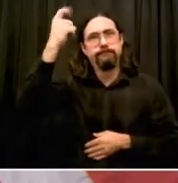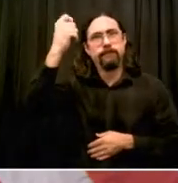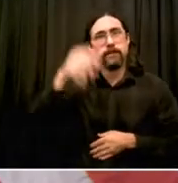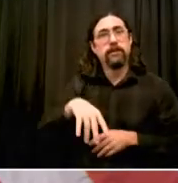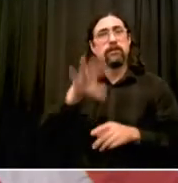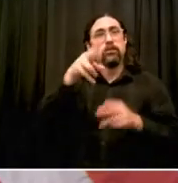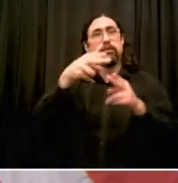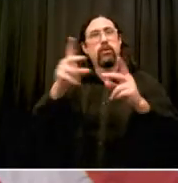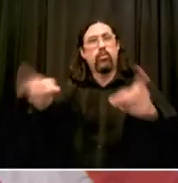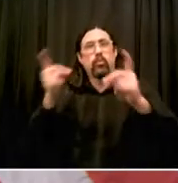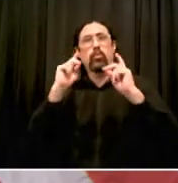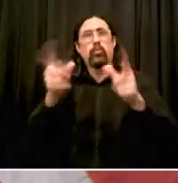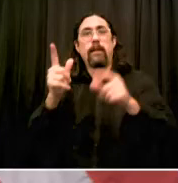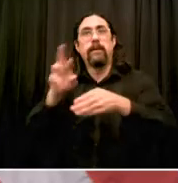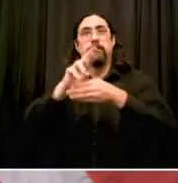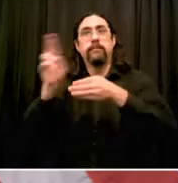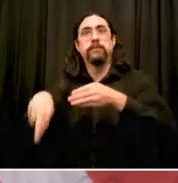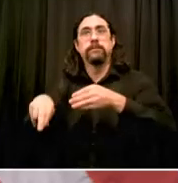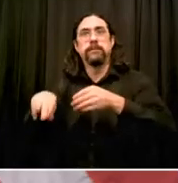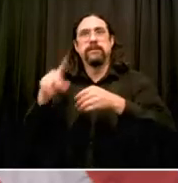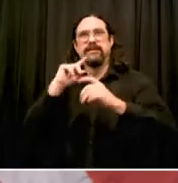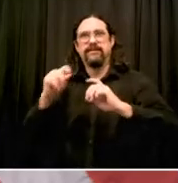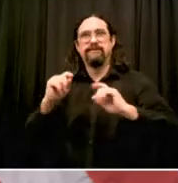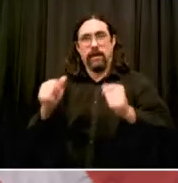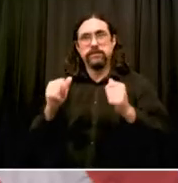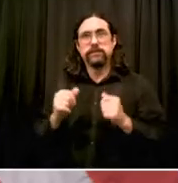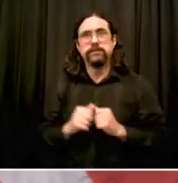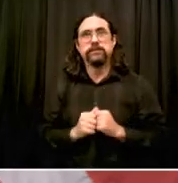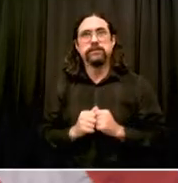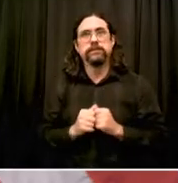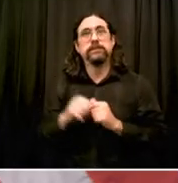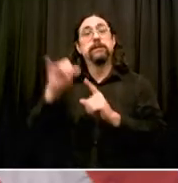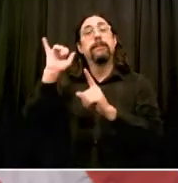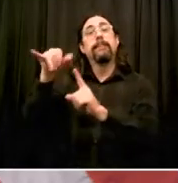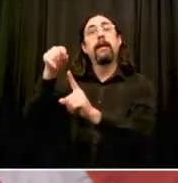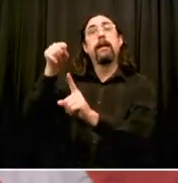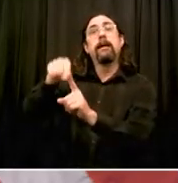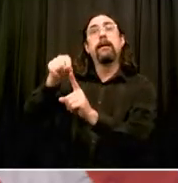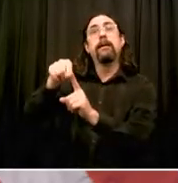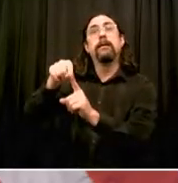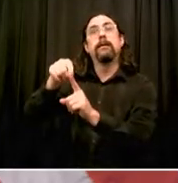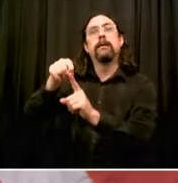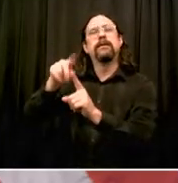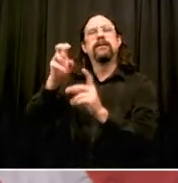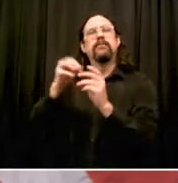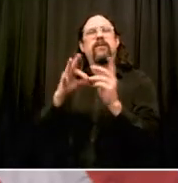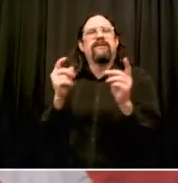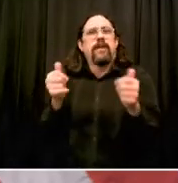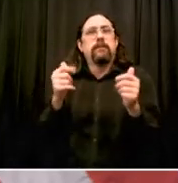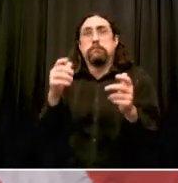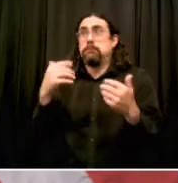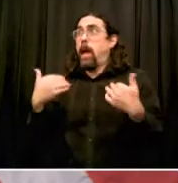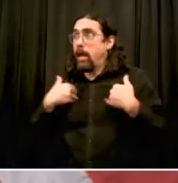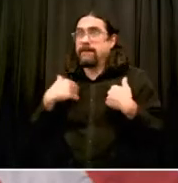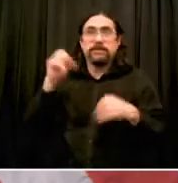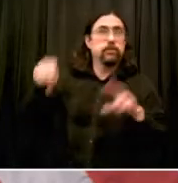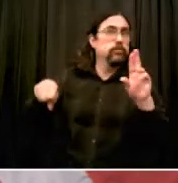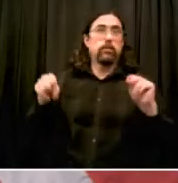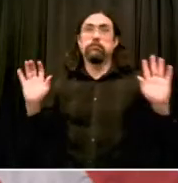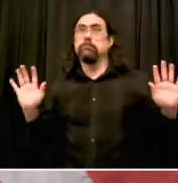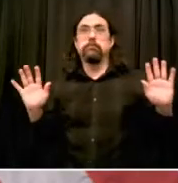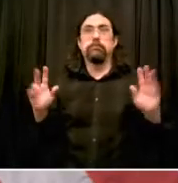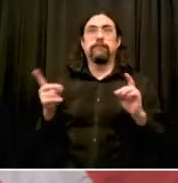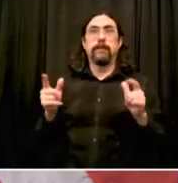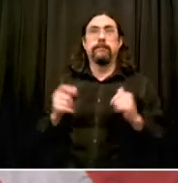positive test result from it is very helpful in terms of making the diagnosis. A negative test result from it is not necessarily definitive with the type of